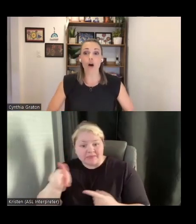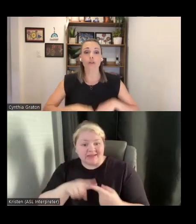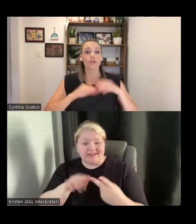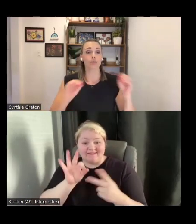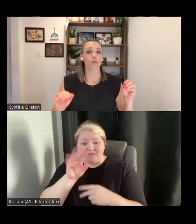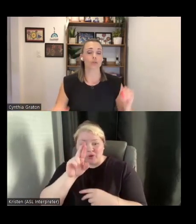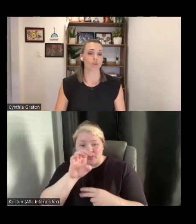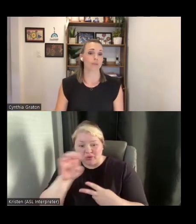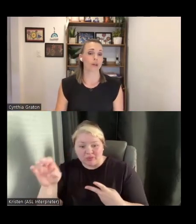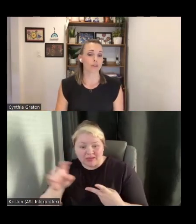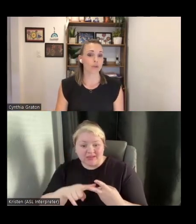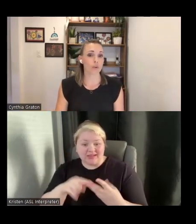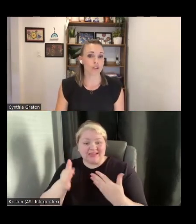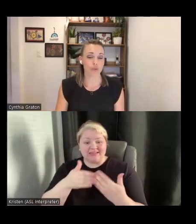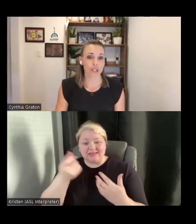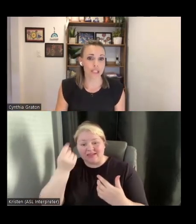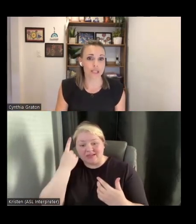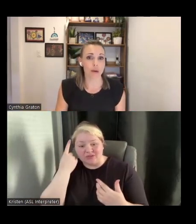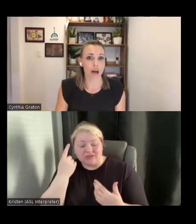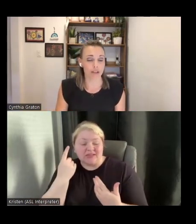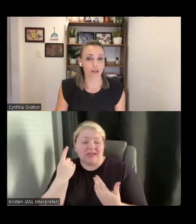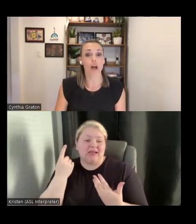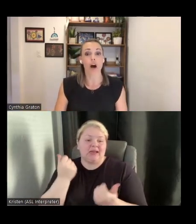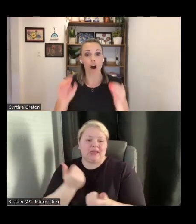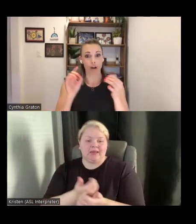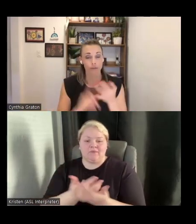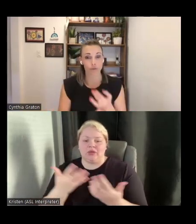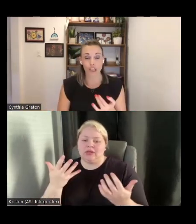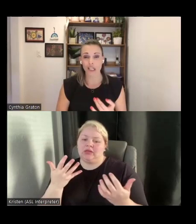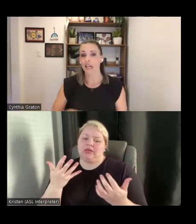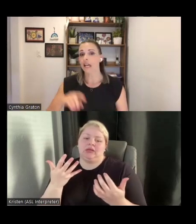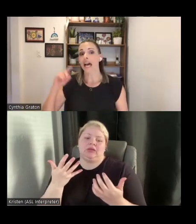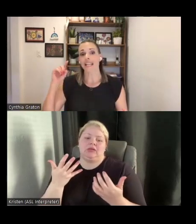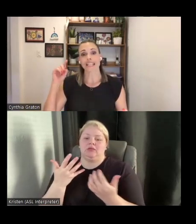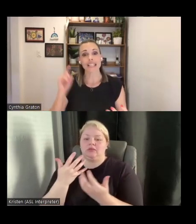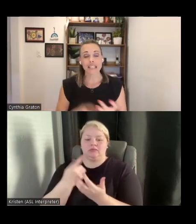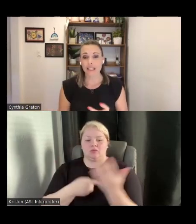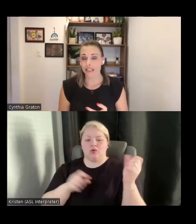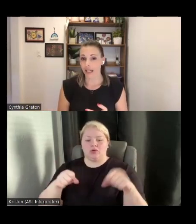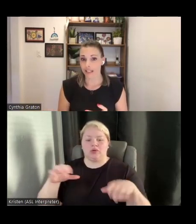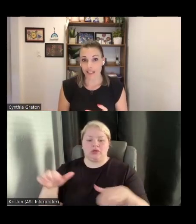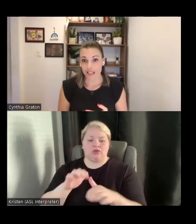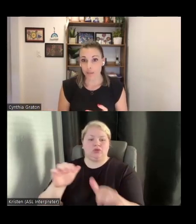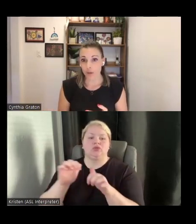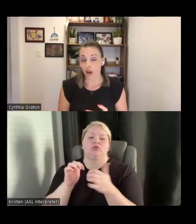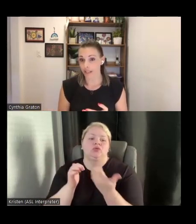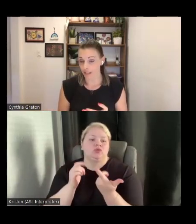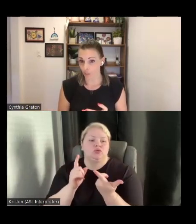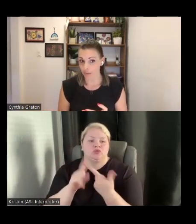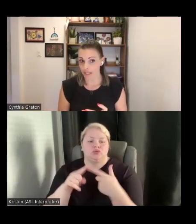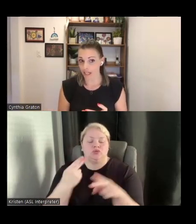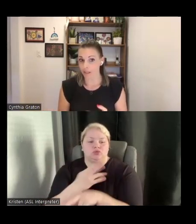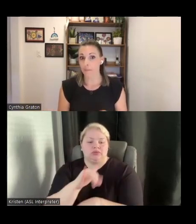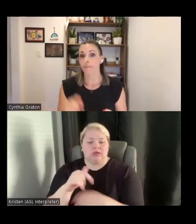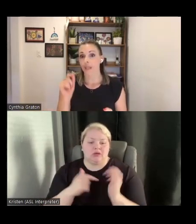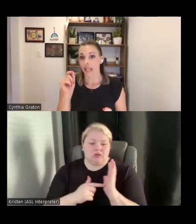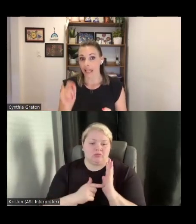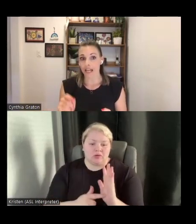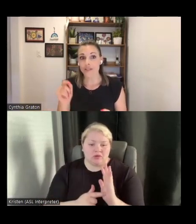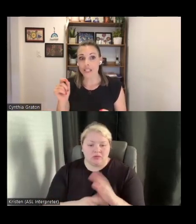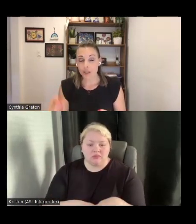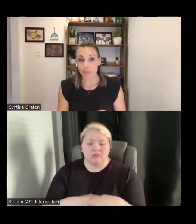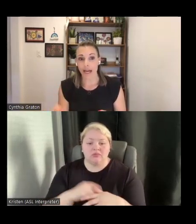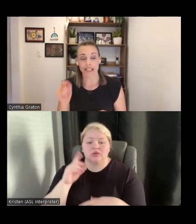free. All the tools from Dr. Russ Green's model are free and easily accessible on his website,